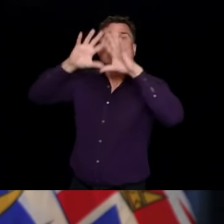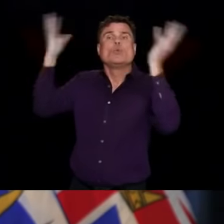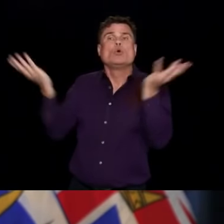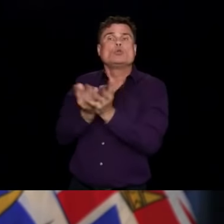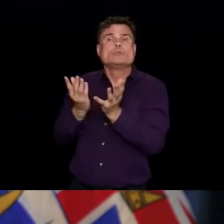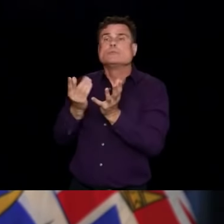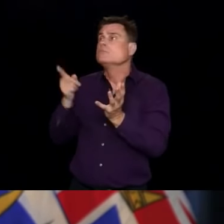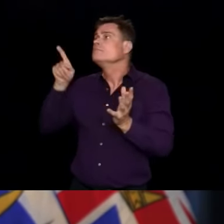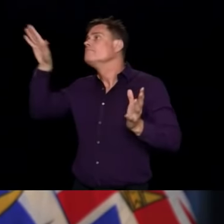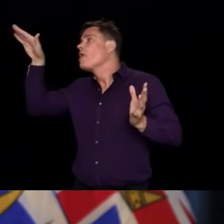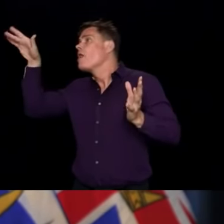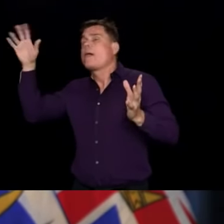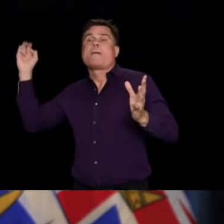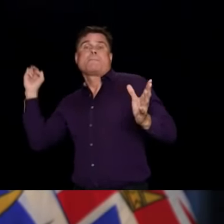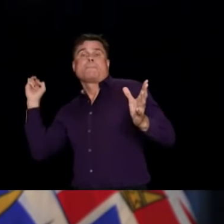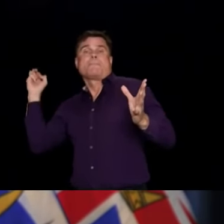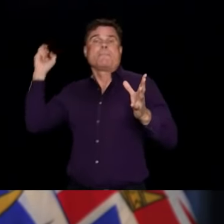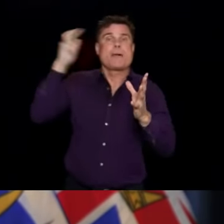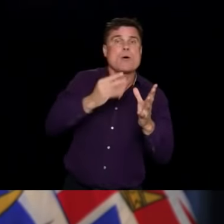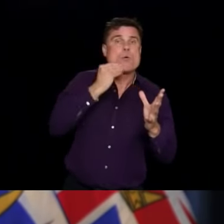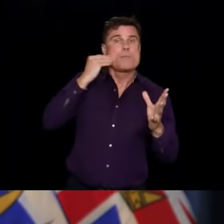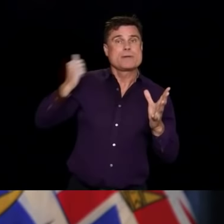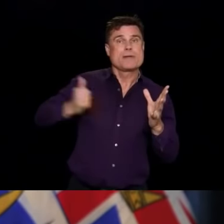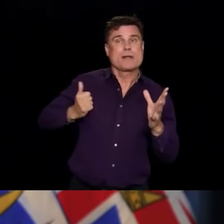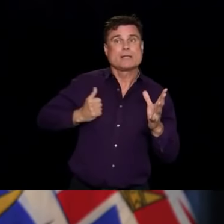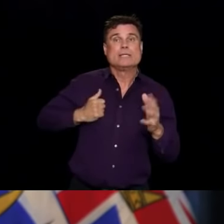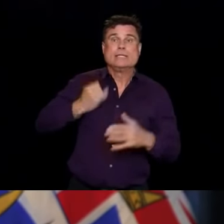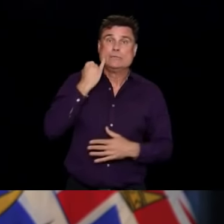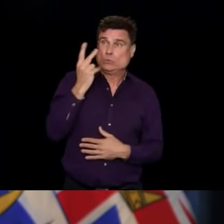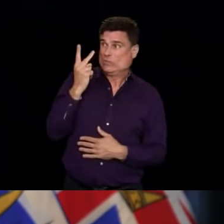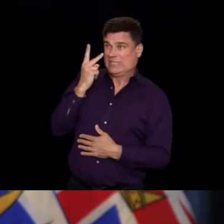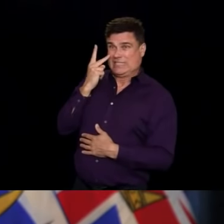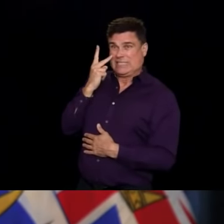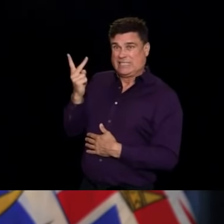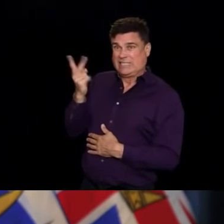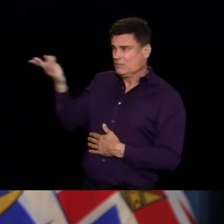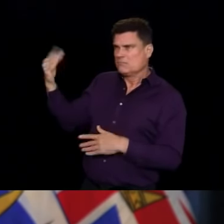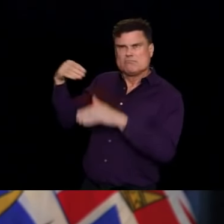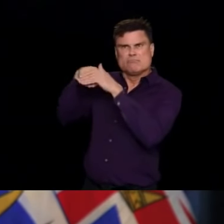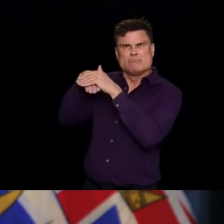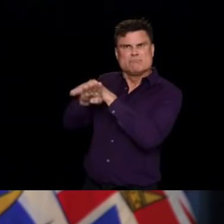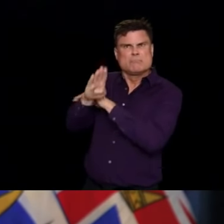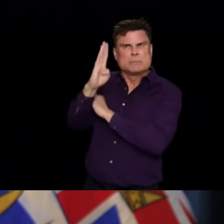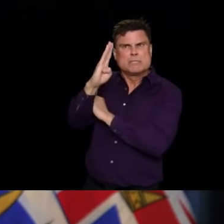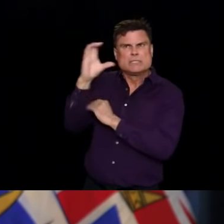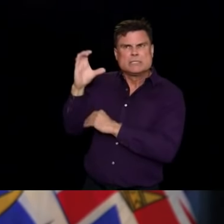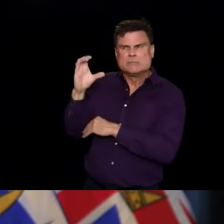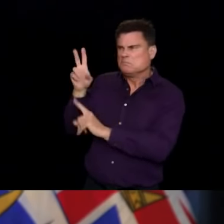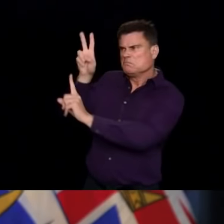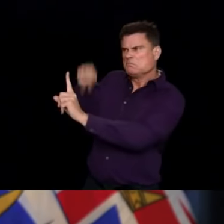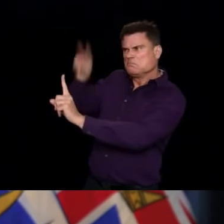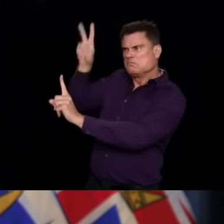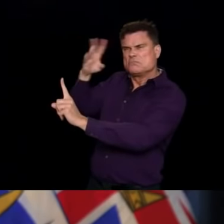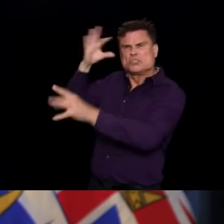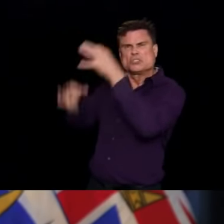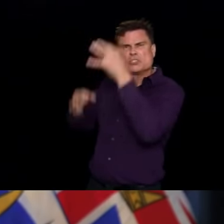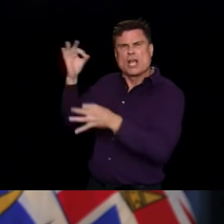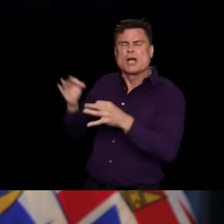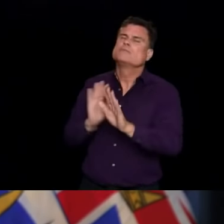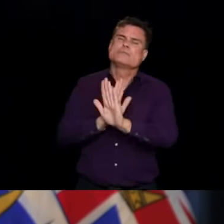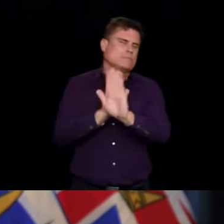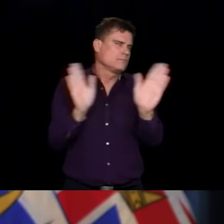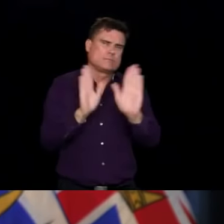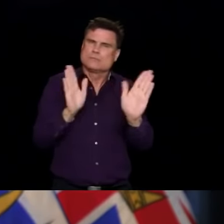started. So let's assume the best, and rather than offering judgment, continue to do what we have been doing with